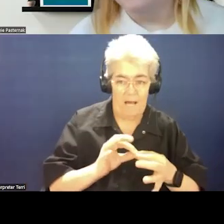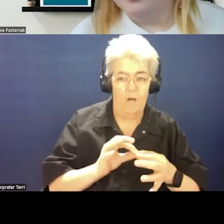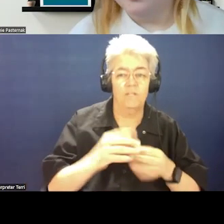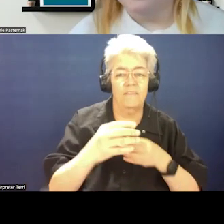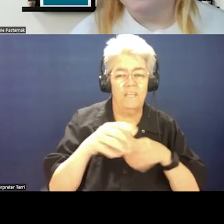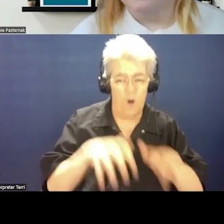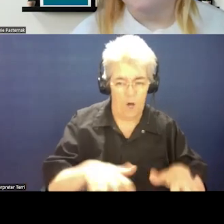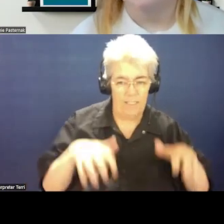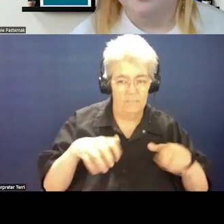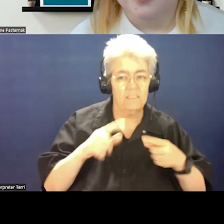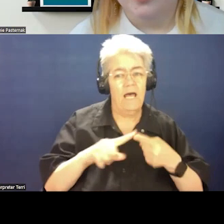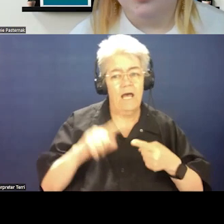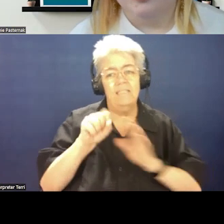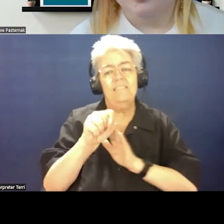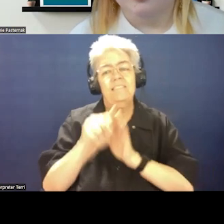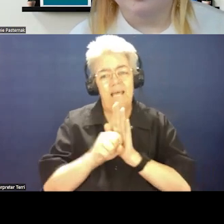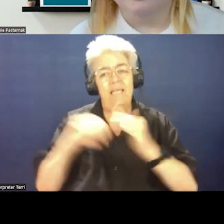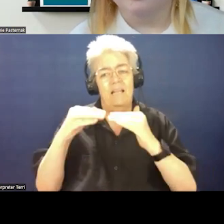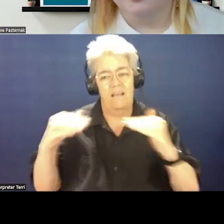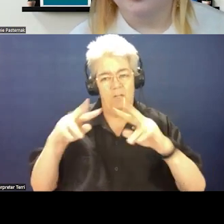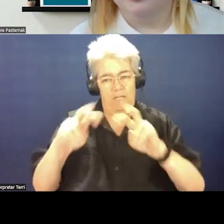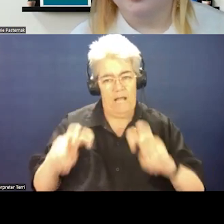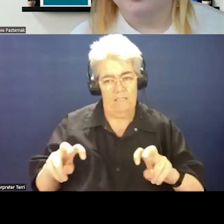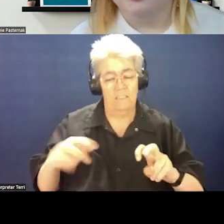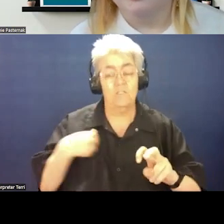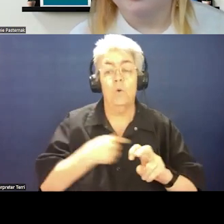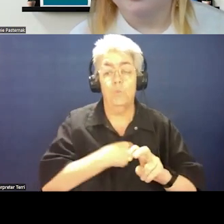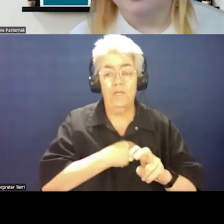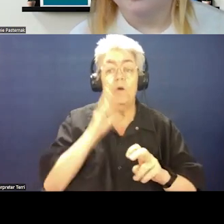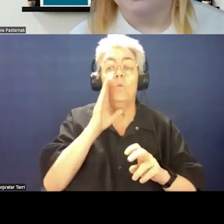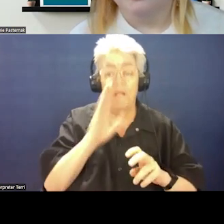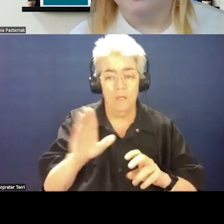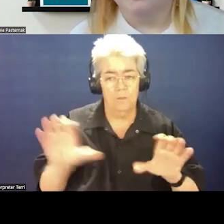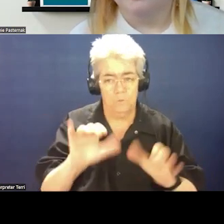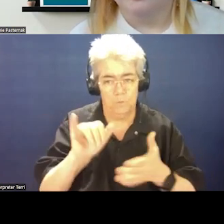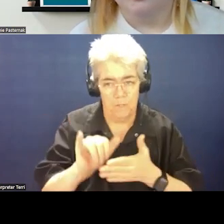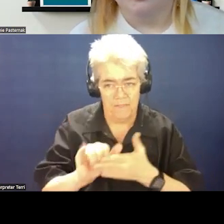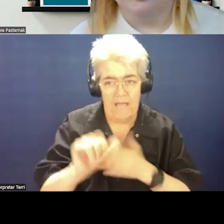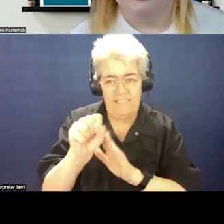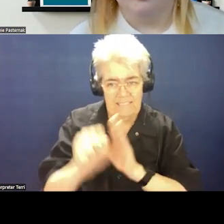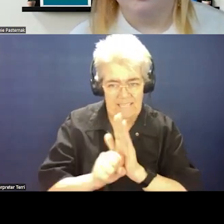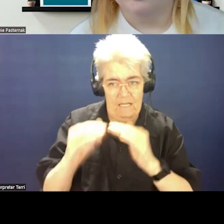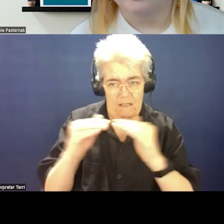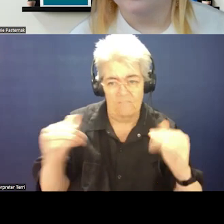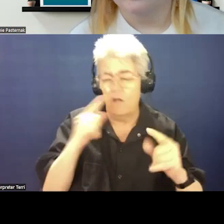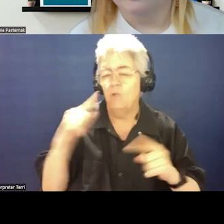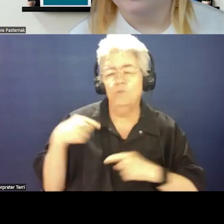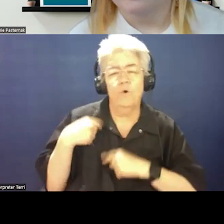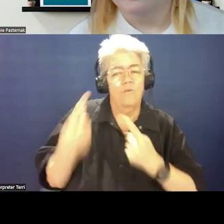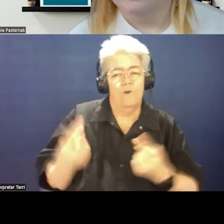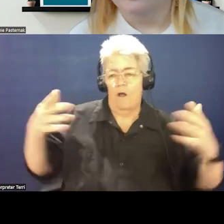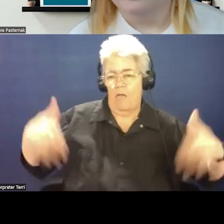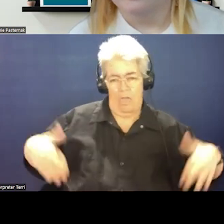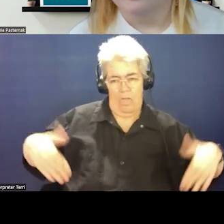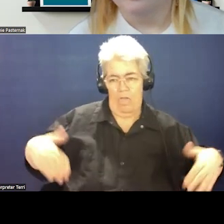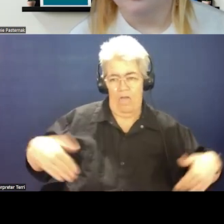analysis. State level analysis is where we're going. We have not had, for only some states, we've been able to